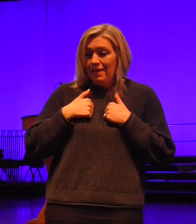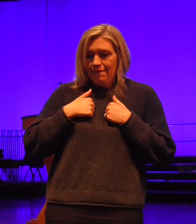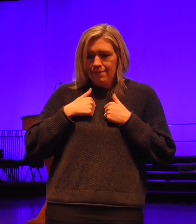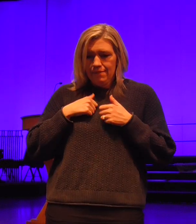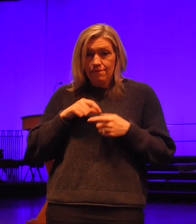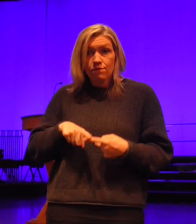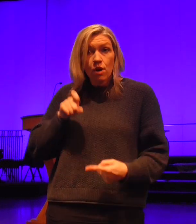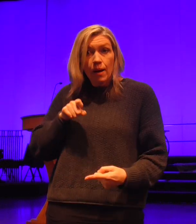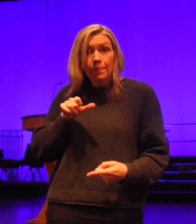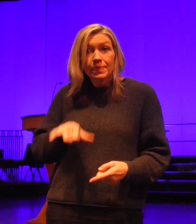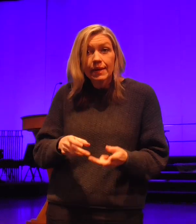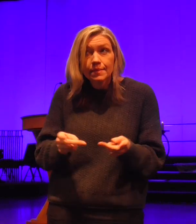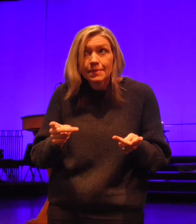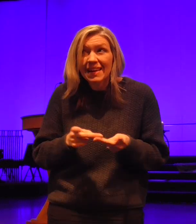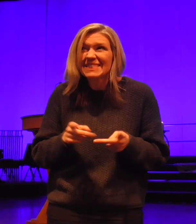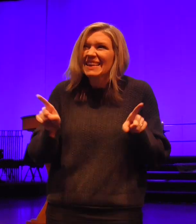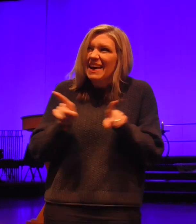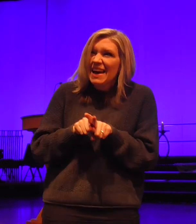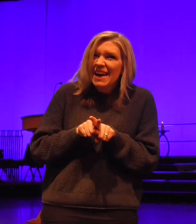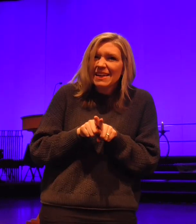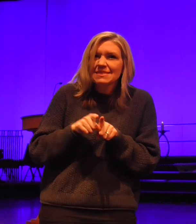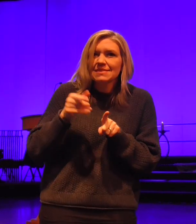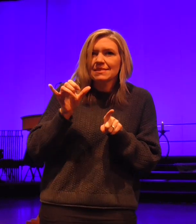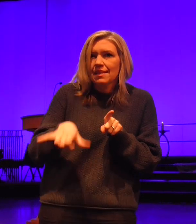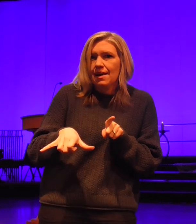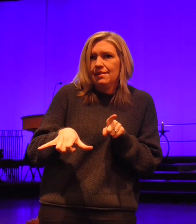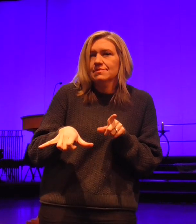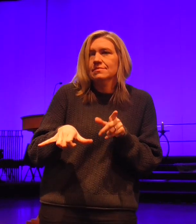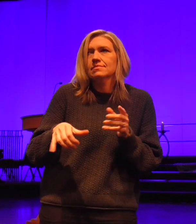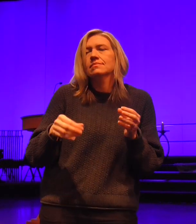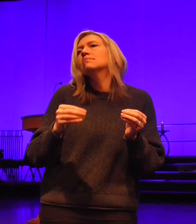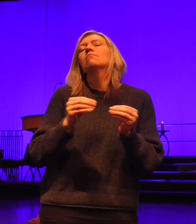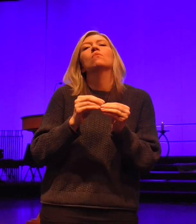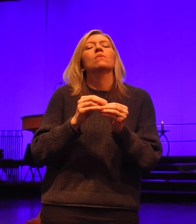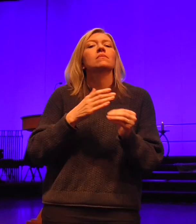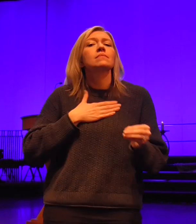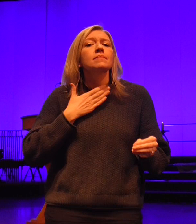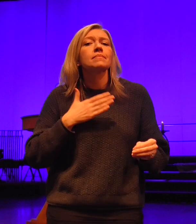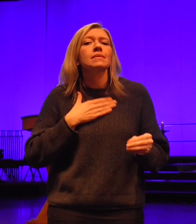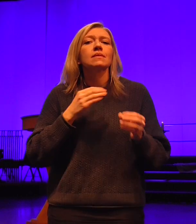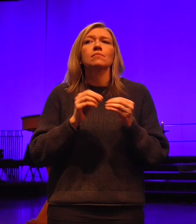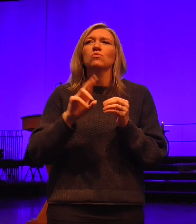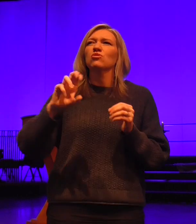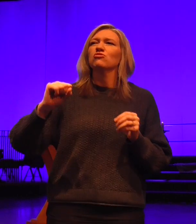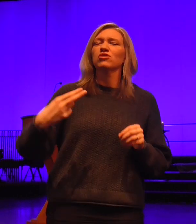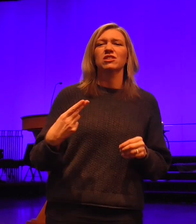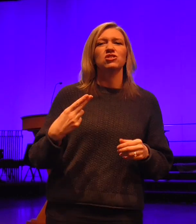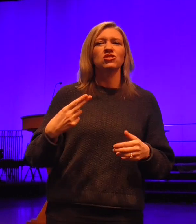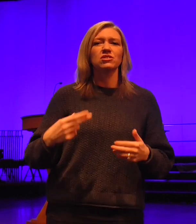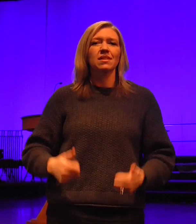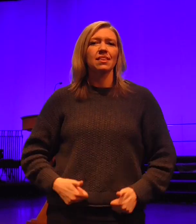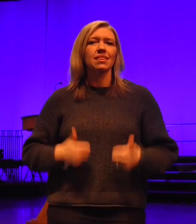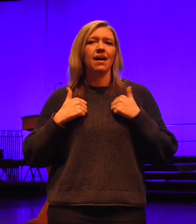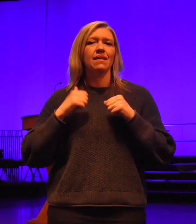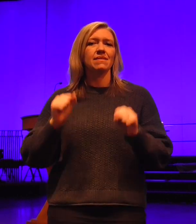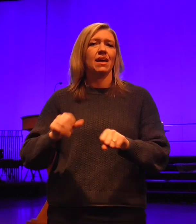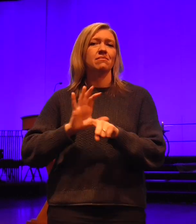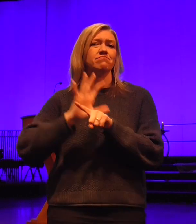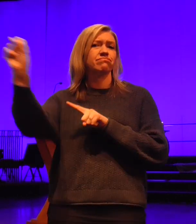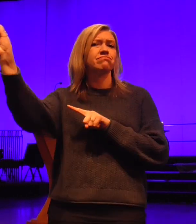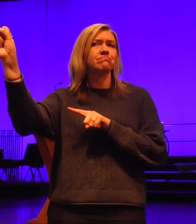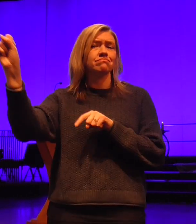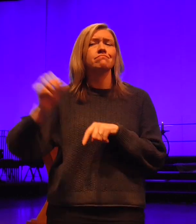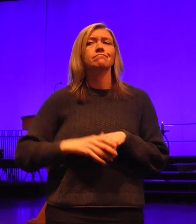that and as that, the happier and more rich our life can be. So how do we do